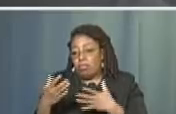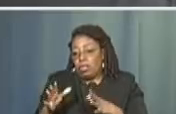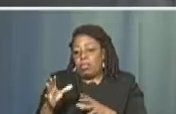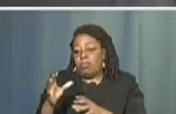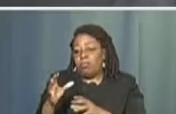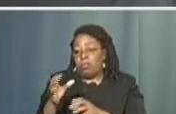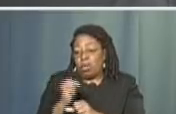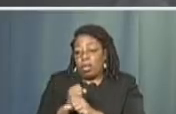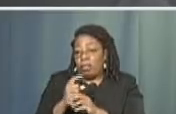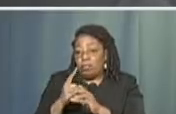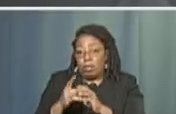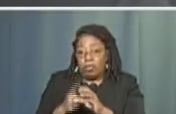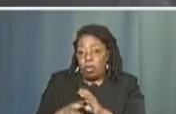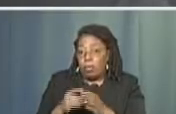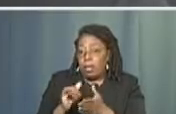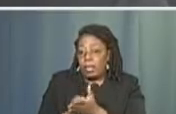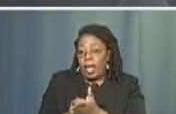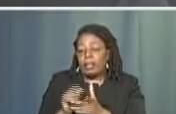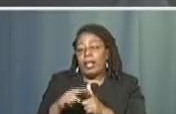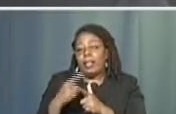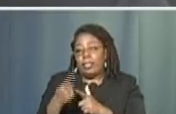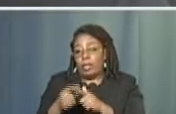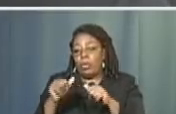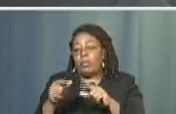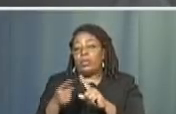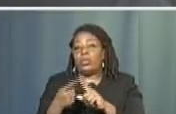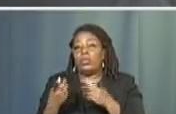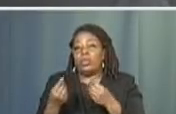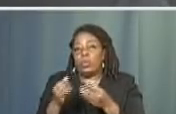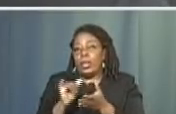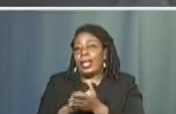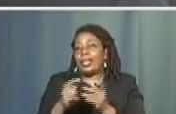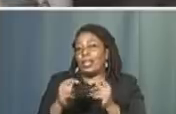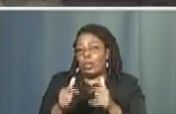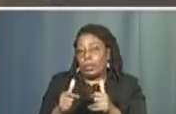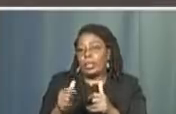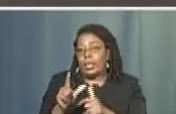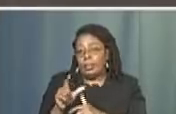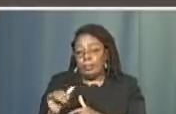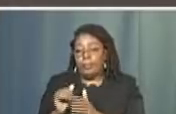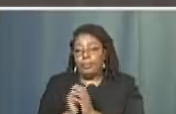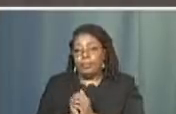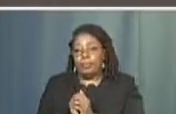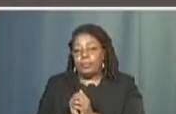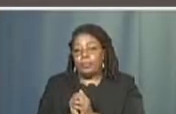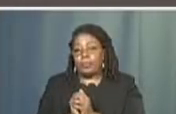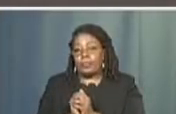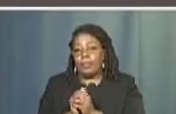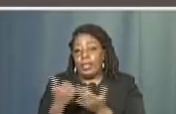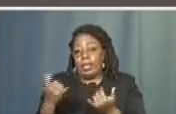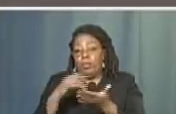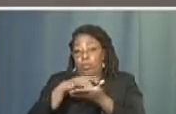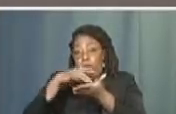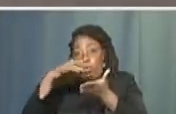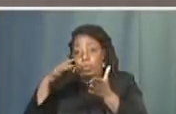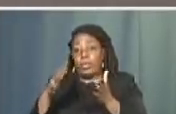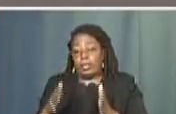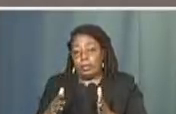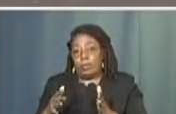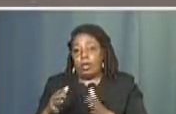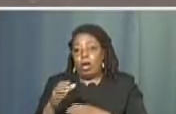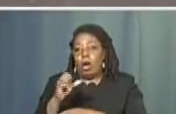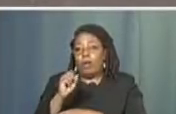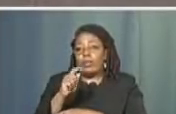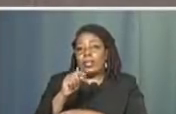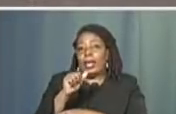confirmation from Works, and then we'll be able to do it in quick as possible. Faculty, students, and alumni of St. Andrew's